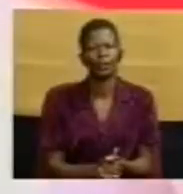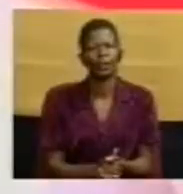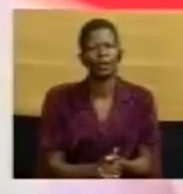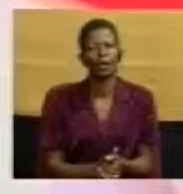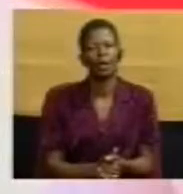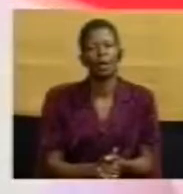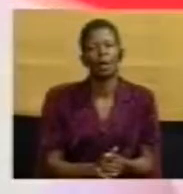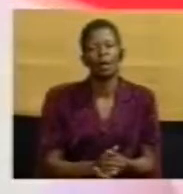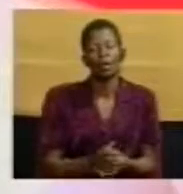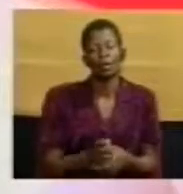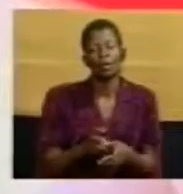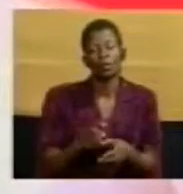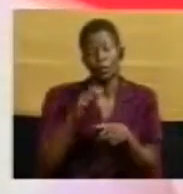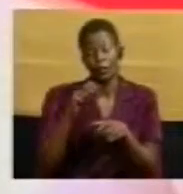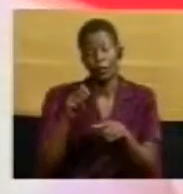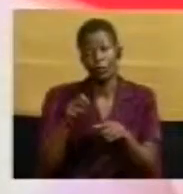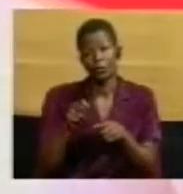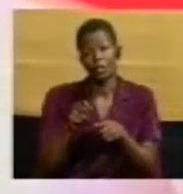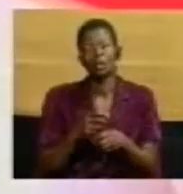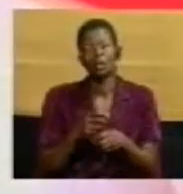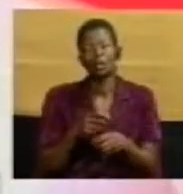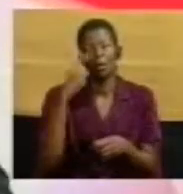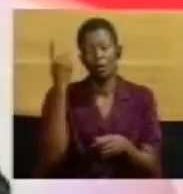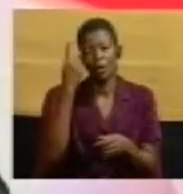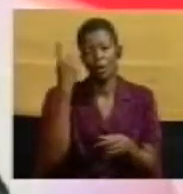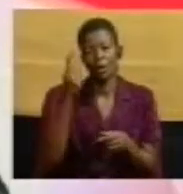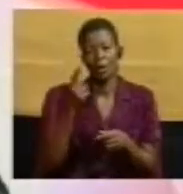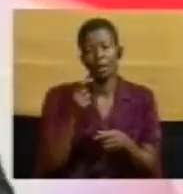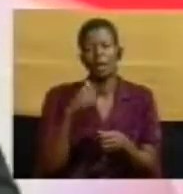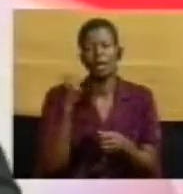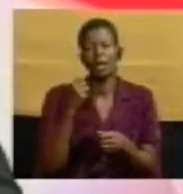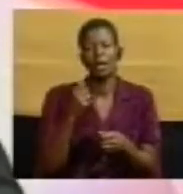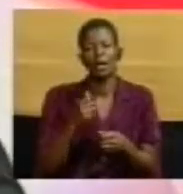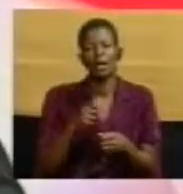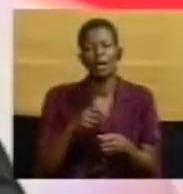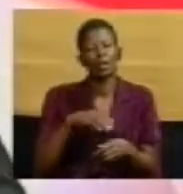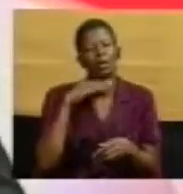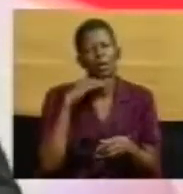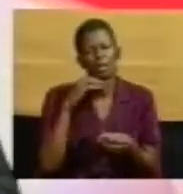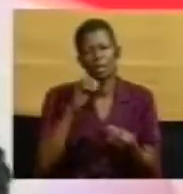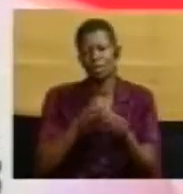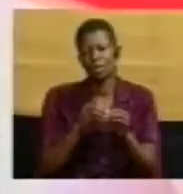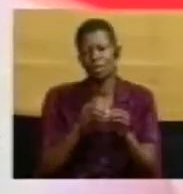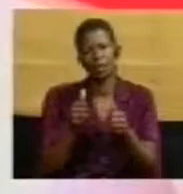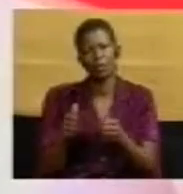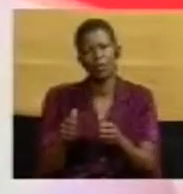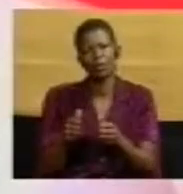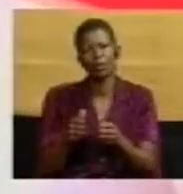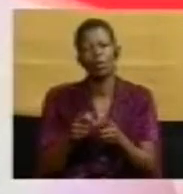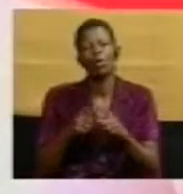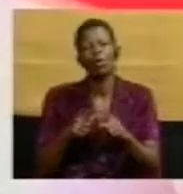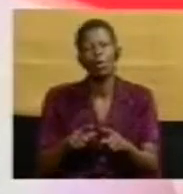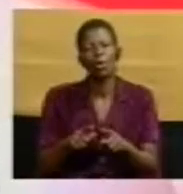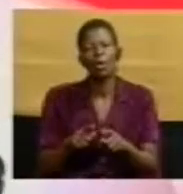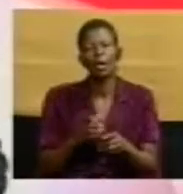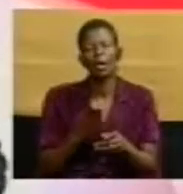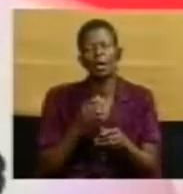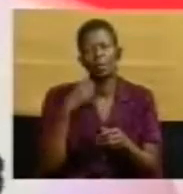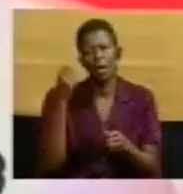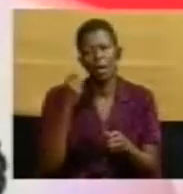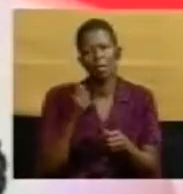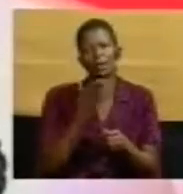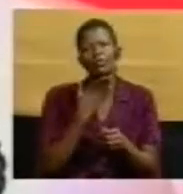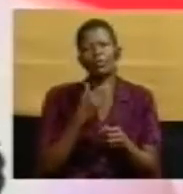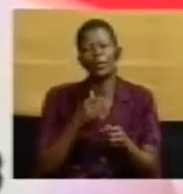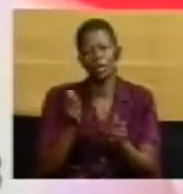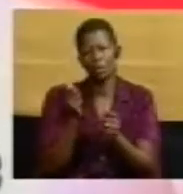A Malawi Economic Monitor publication by the World Bank has said Malawi has the potential to do well, but the country needs to restore